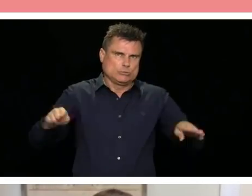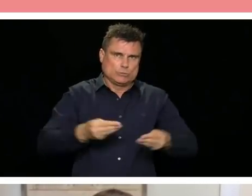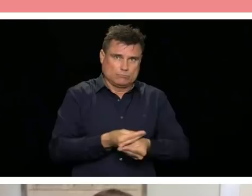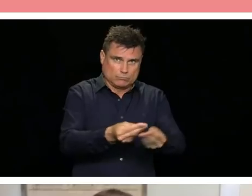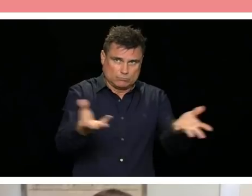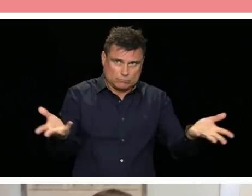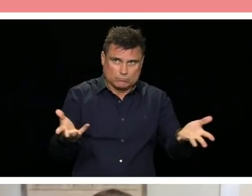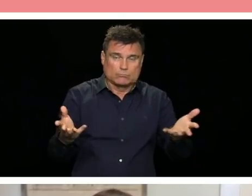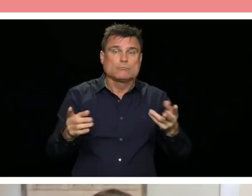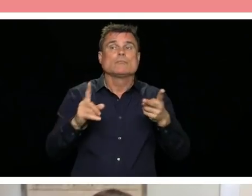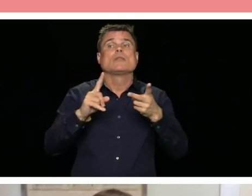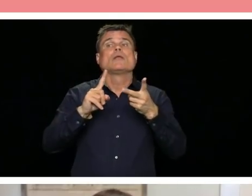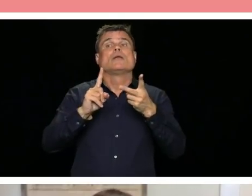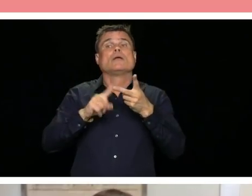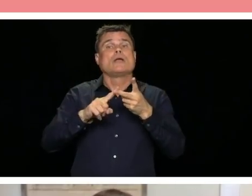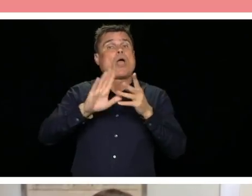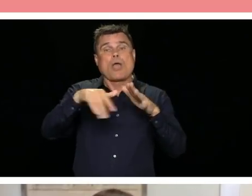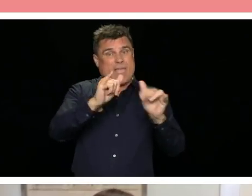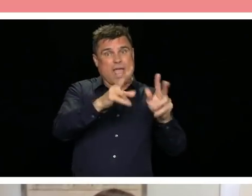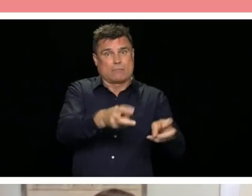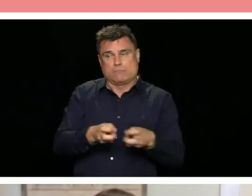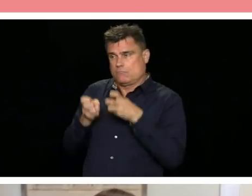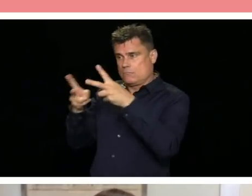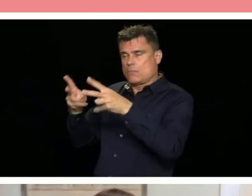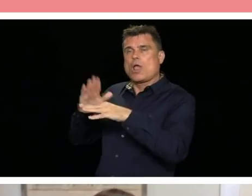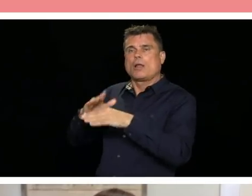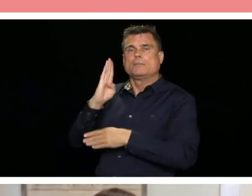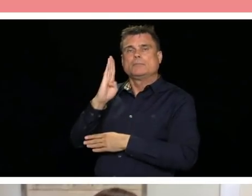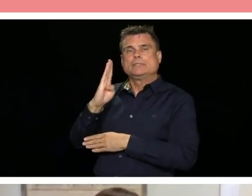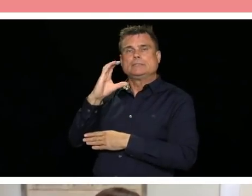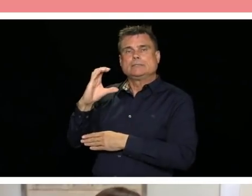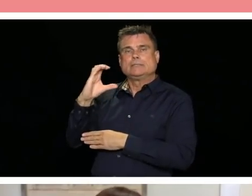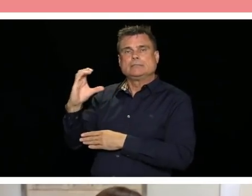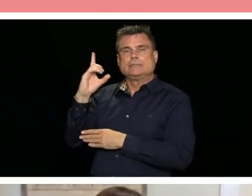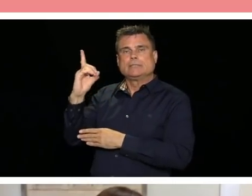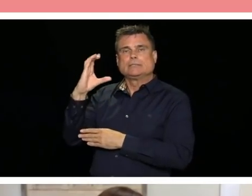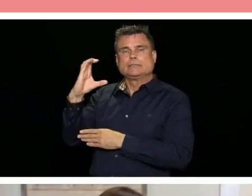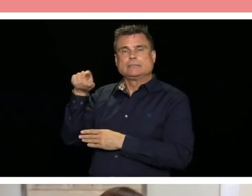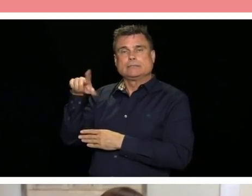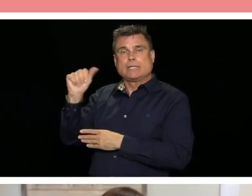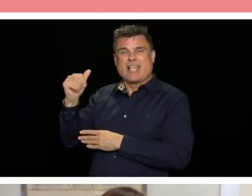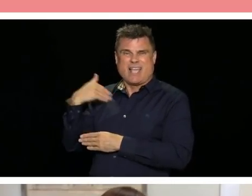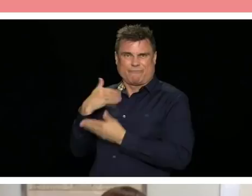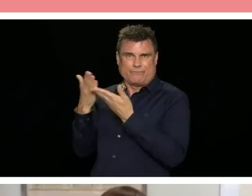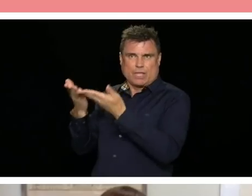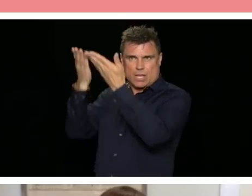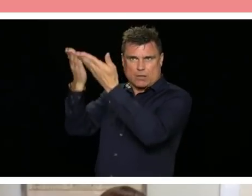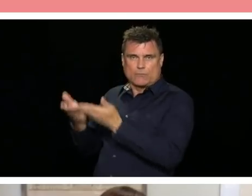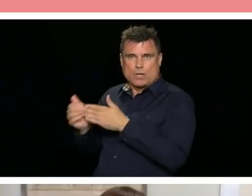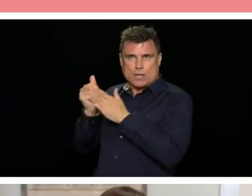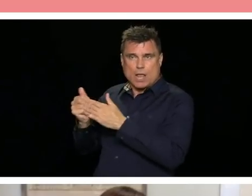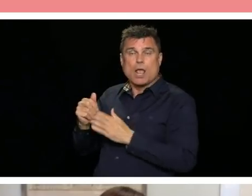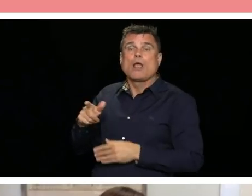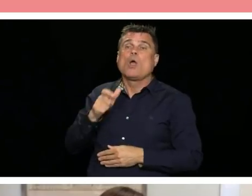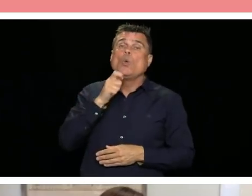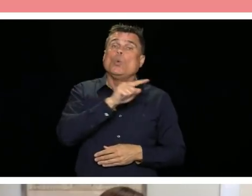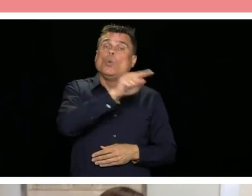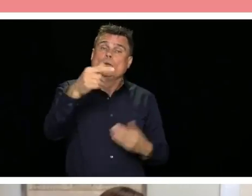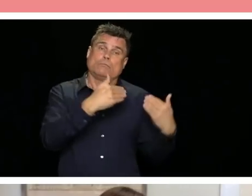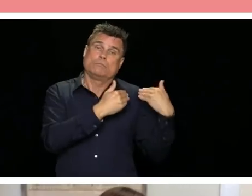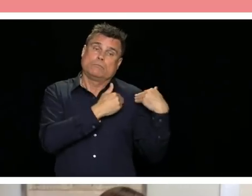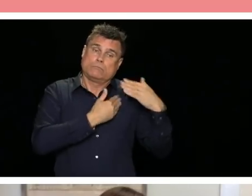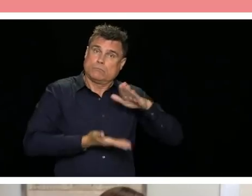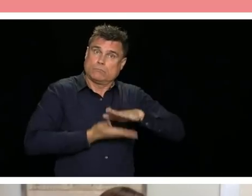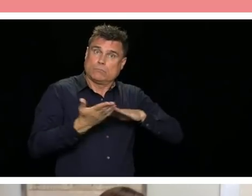Every childcare operator actually has to have a plan, and that plan has to be approved by a